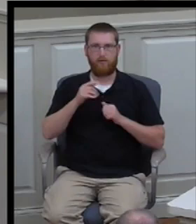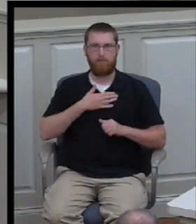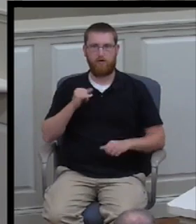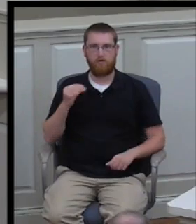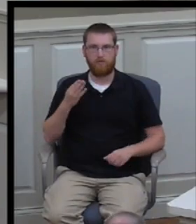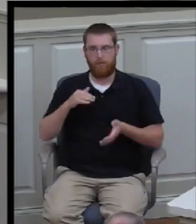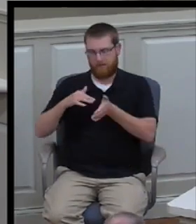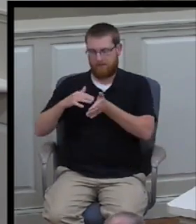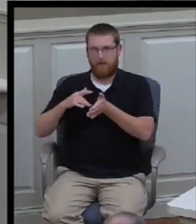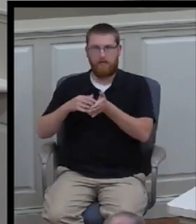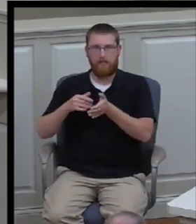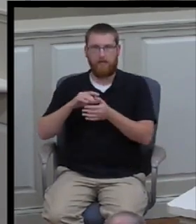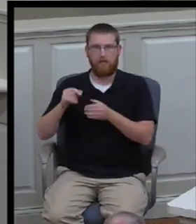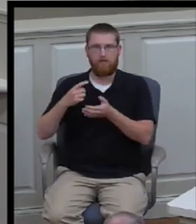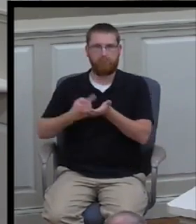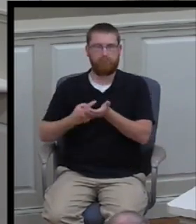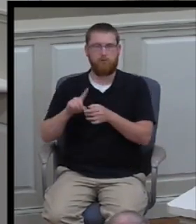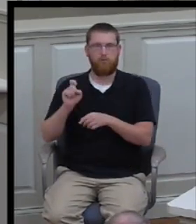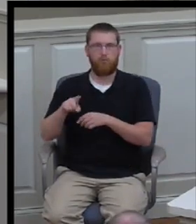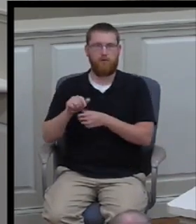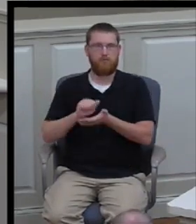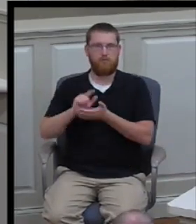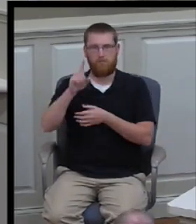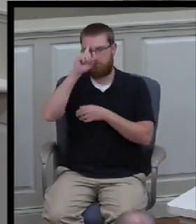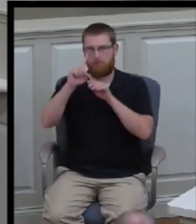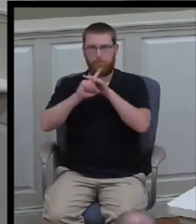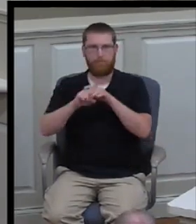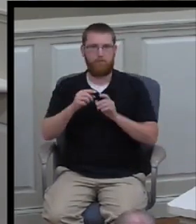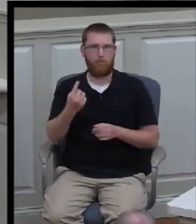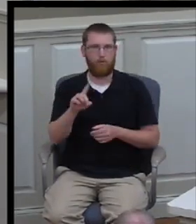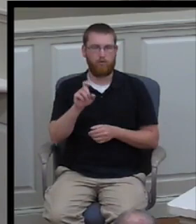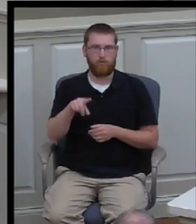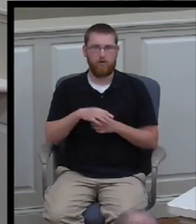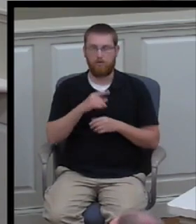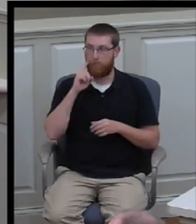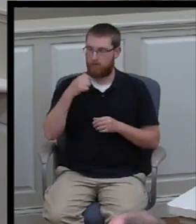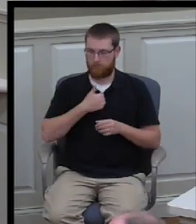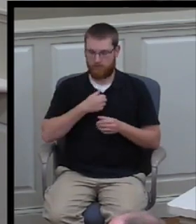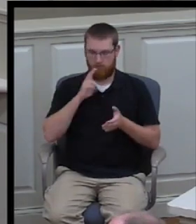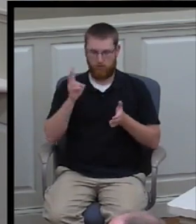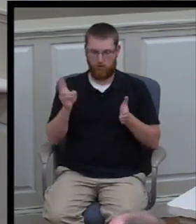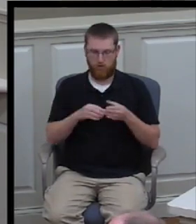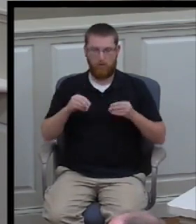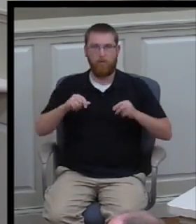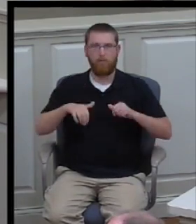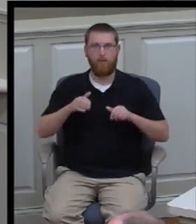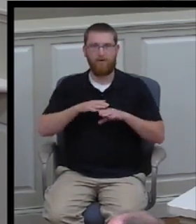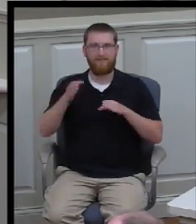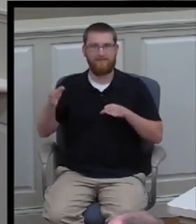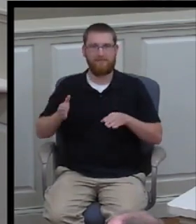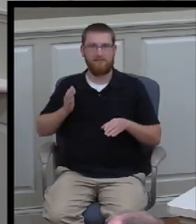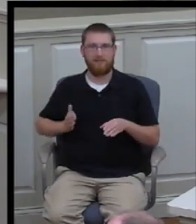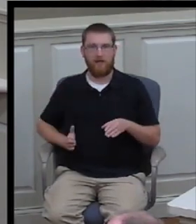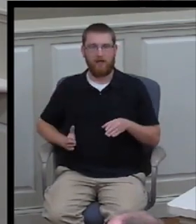is to study it and to raise questions. Yeah. And that's one that came to my mind, is that there's just, because I looked at the property right beside it, which is